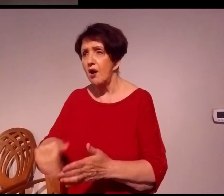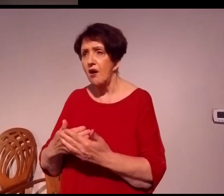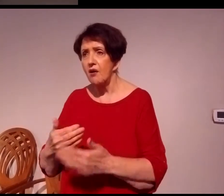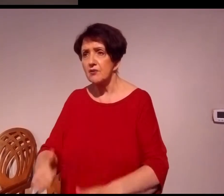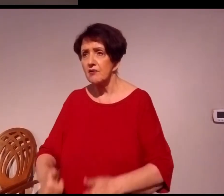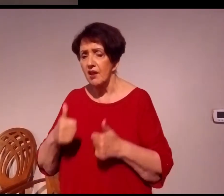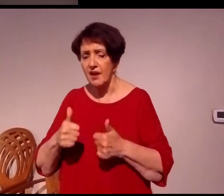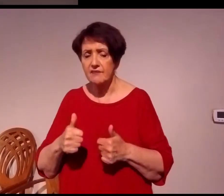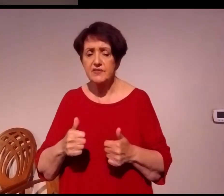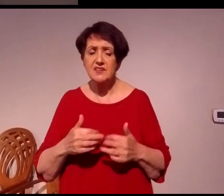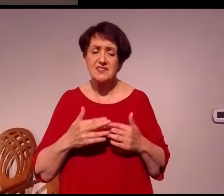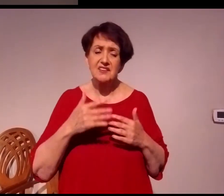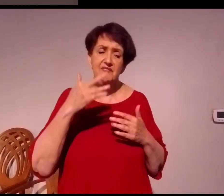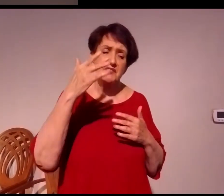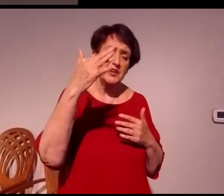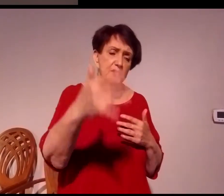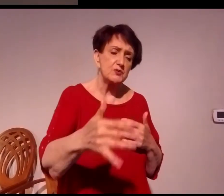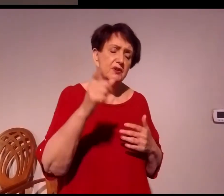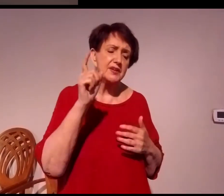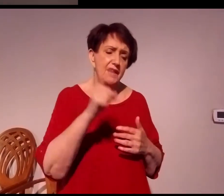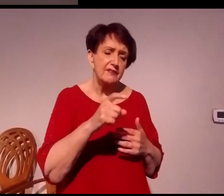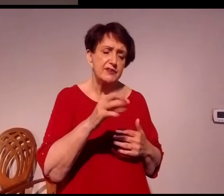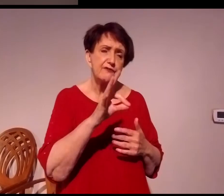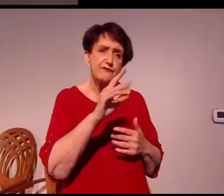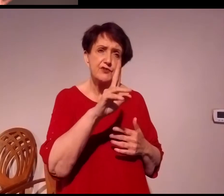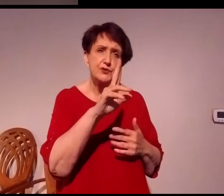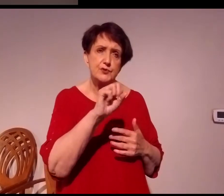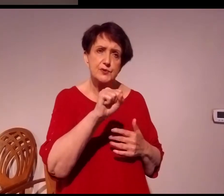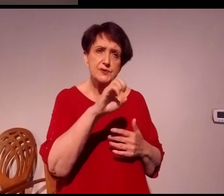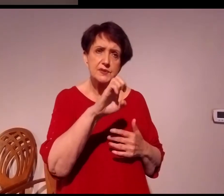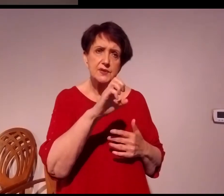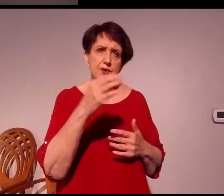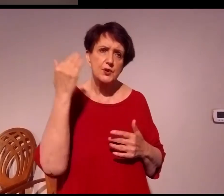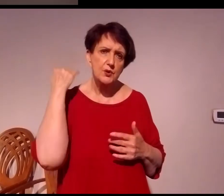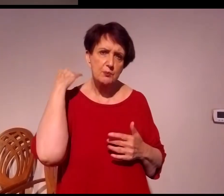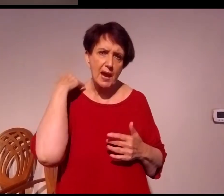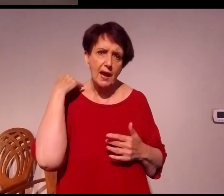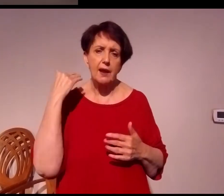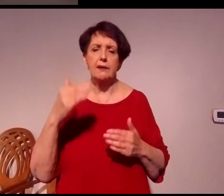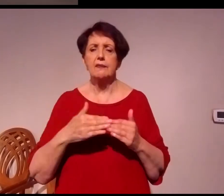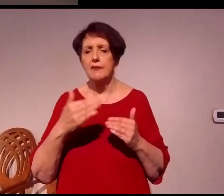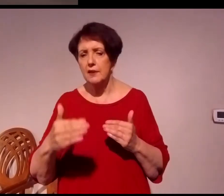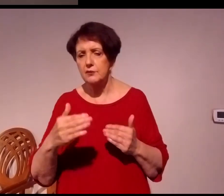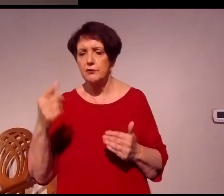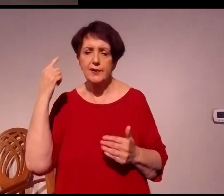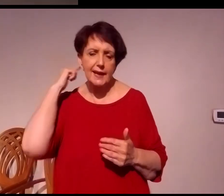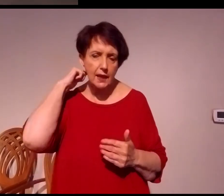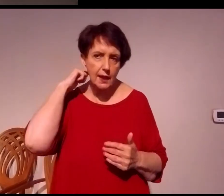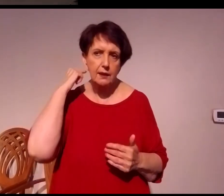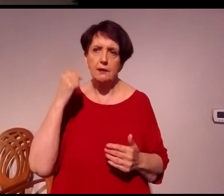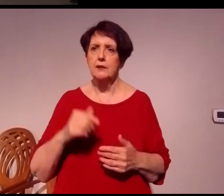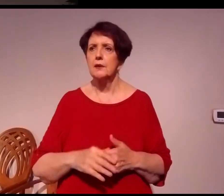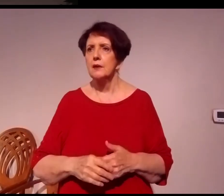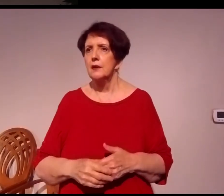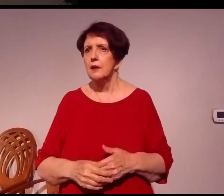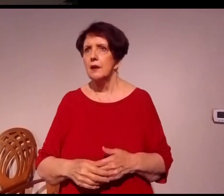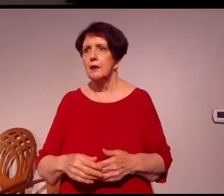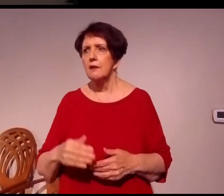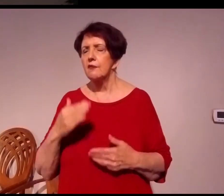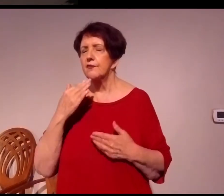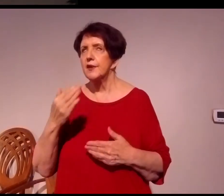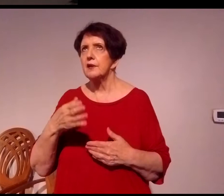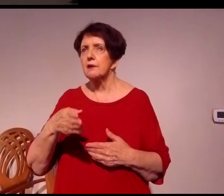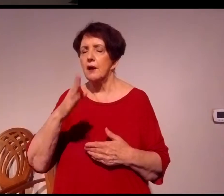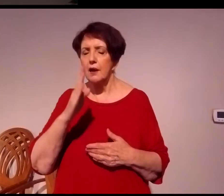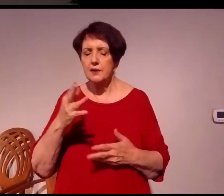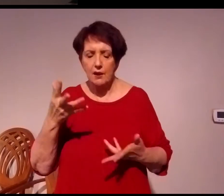and then, you have to get your neck fused, and blah, blah, blah, blah, blah, blah, blah, blah, blah, right? And I was like, inside, thank God, I had